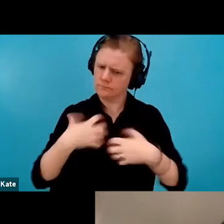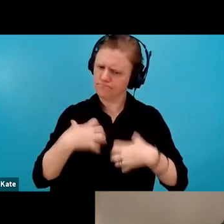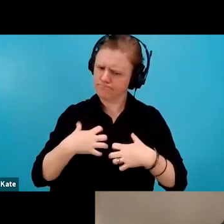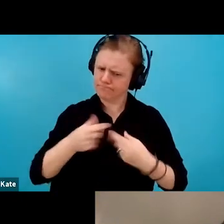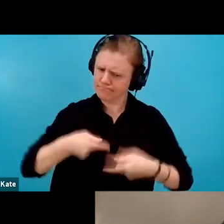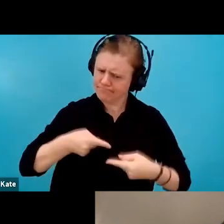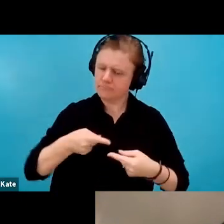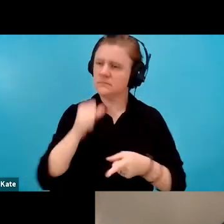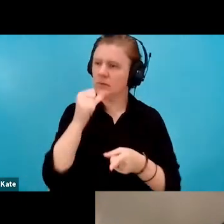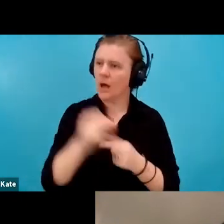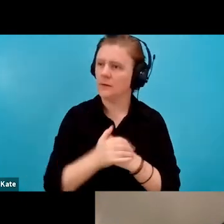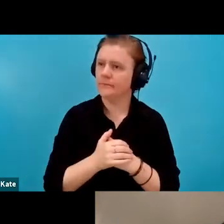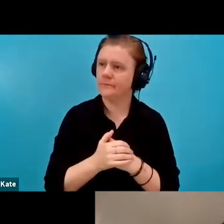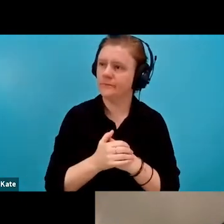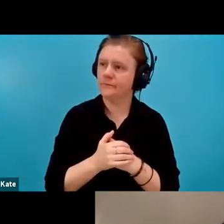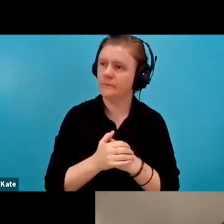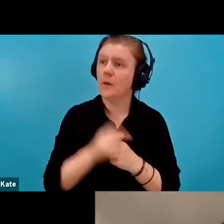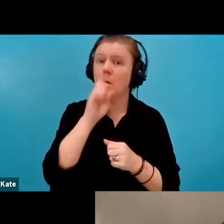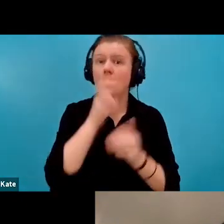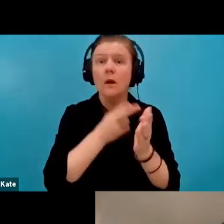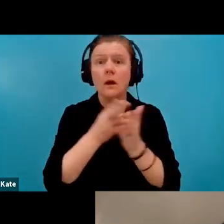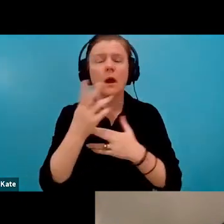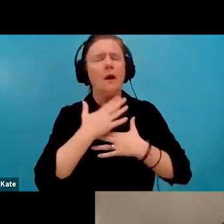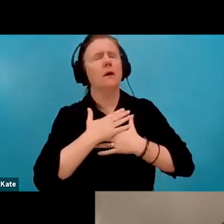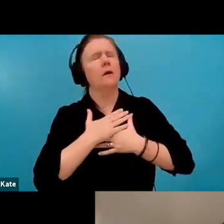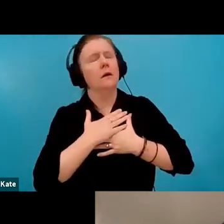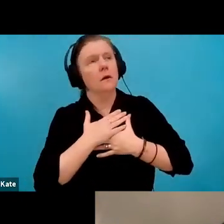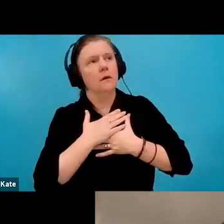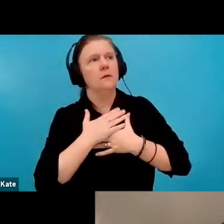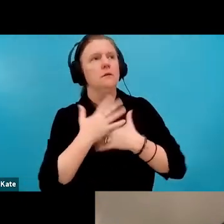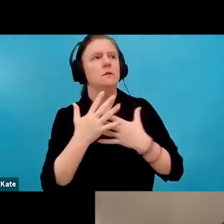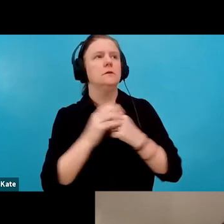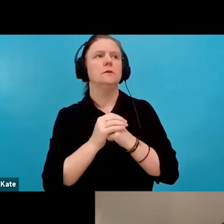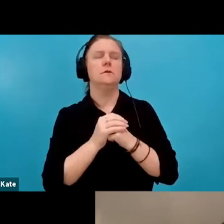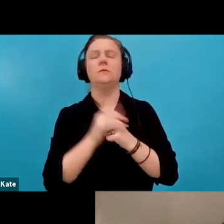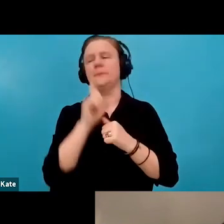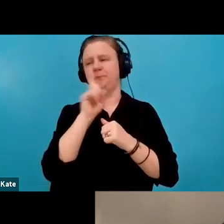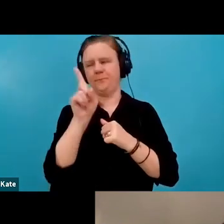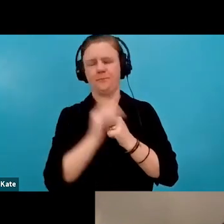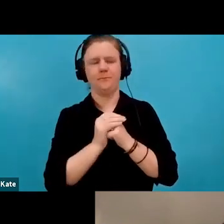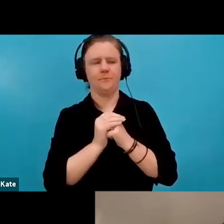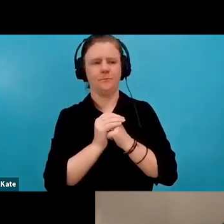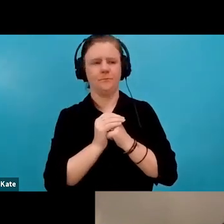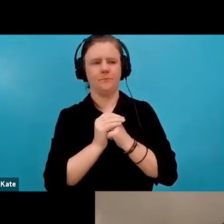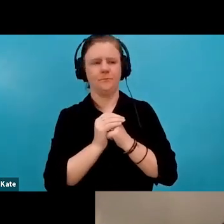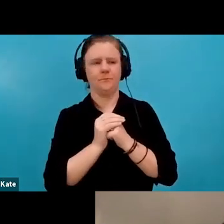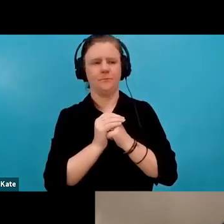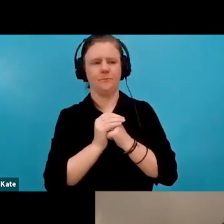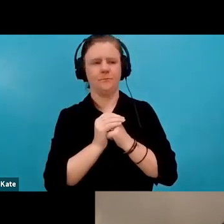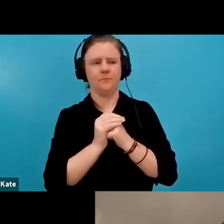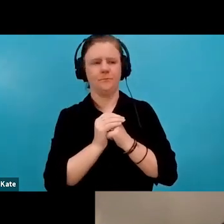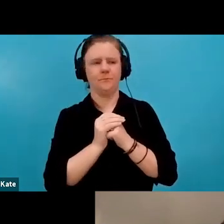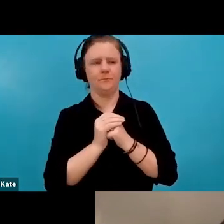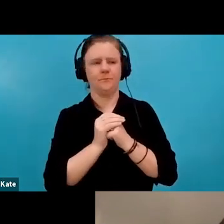However, I've been very pleased to see so many people. Like, the most common comment I get from people, especially like in business,